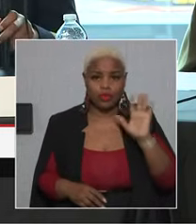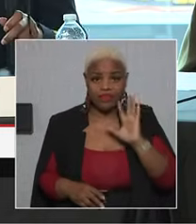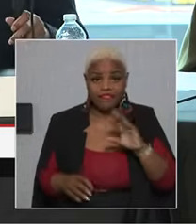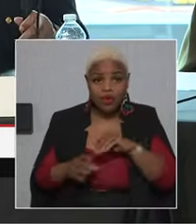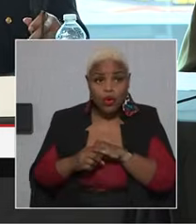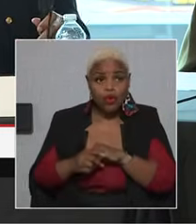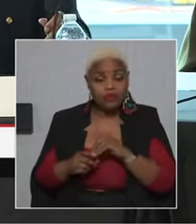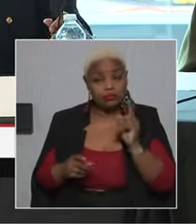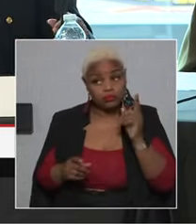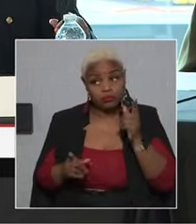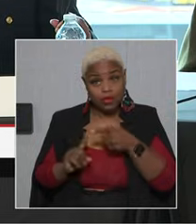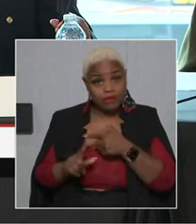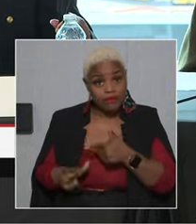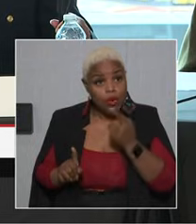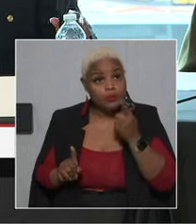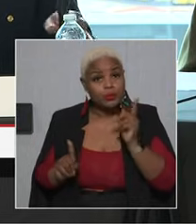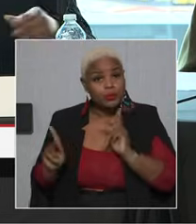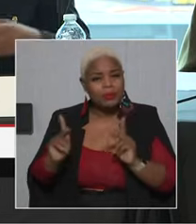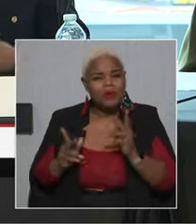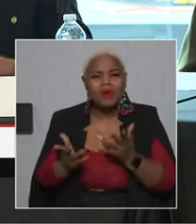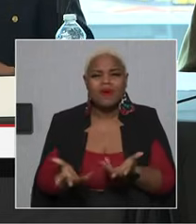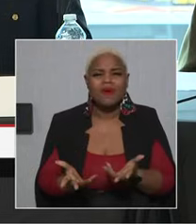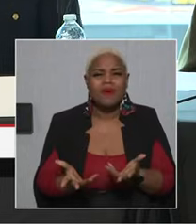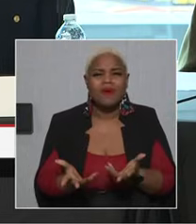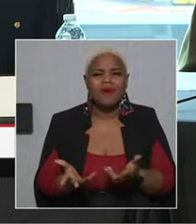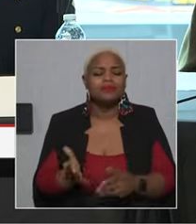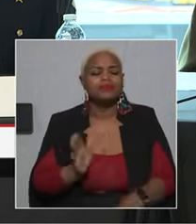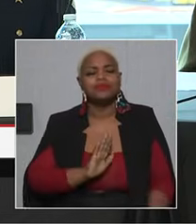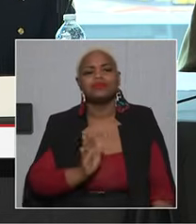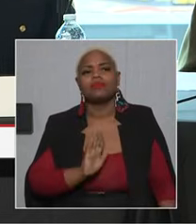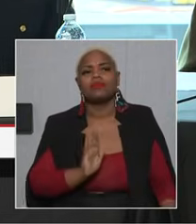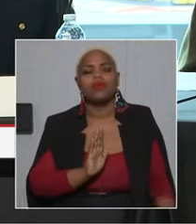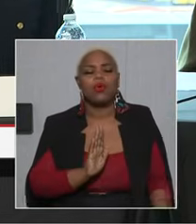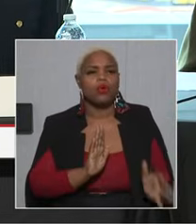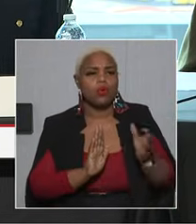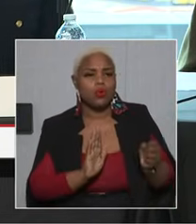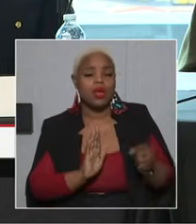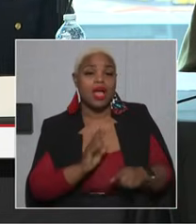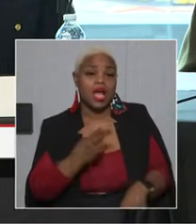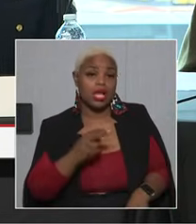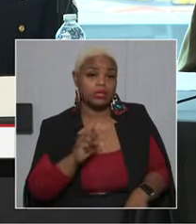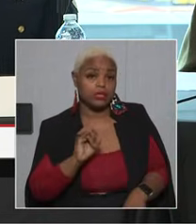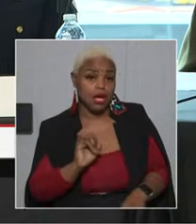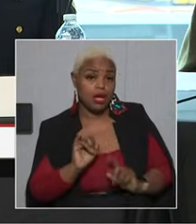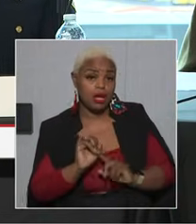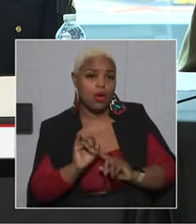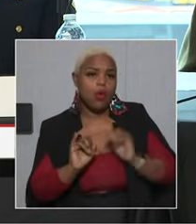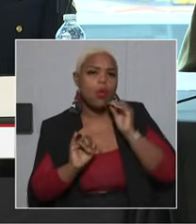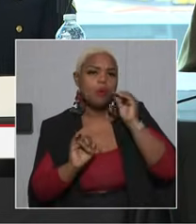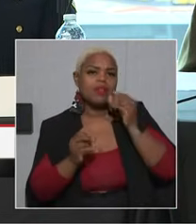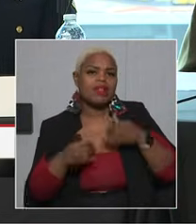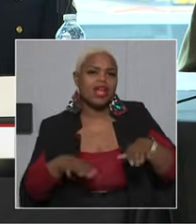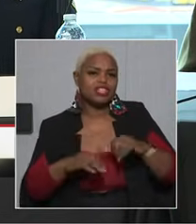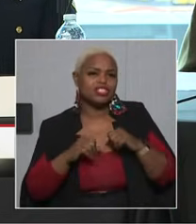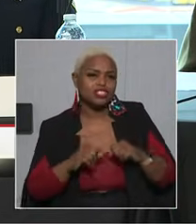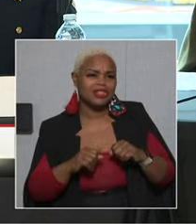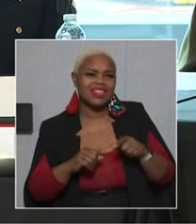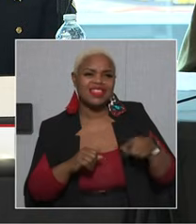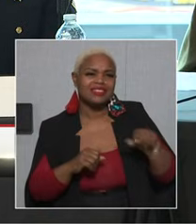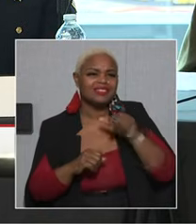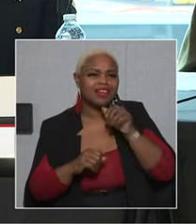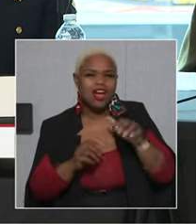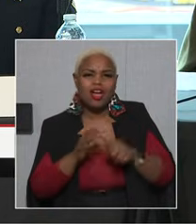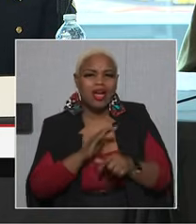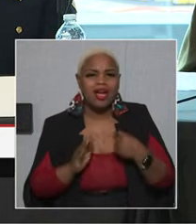is a Homeland Security agency. They don't report to MPD. So HSI